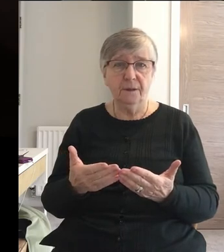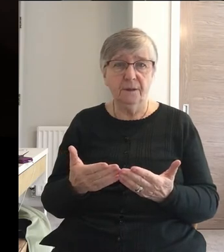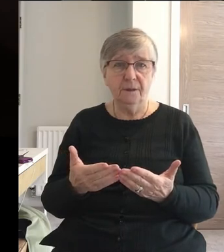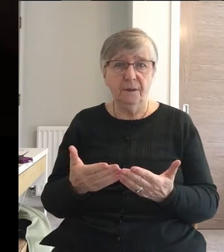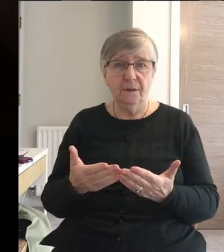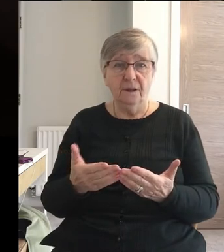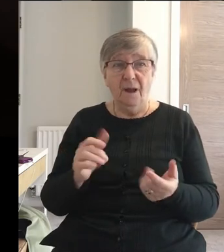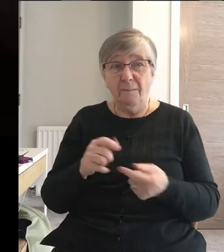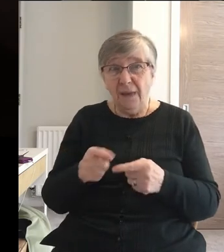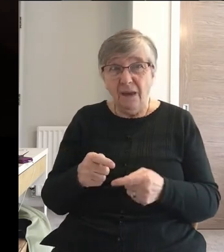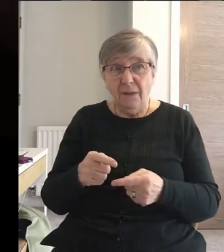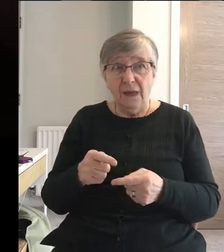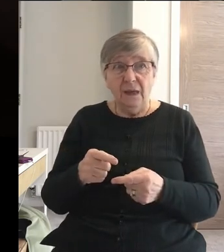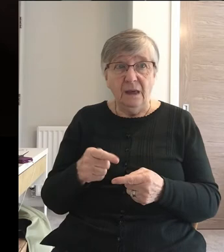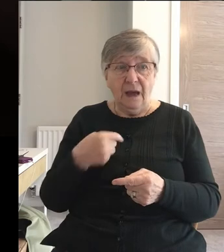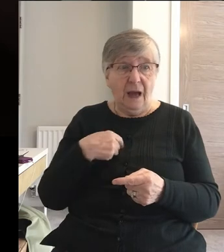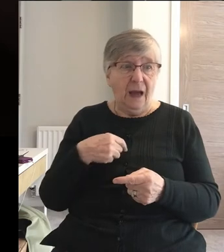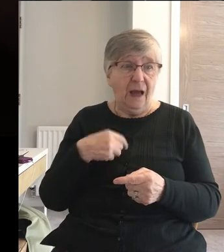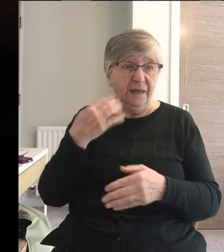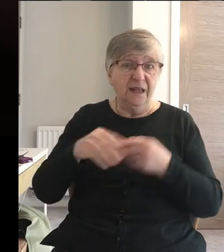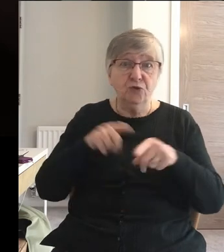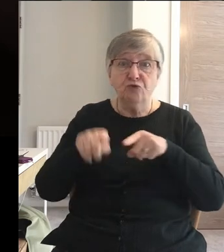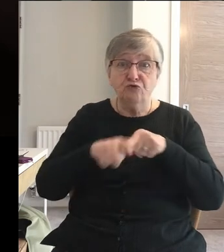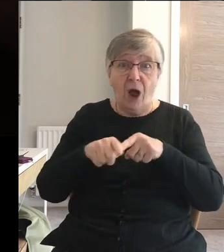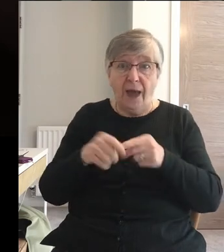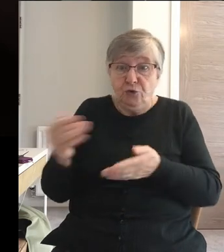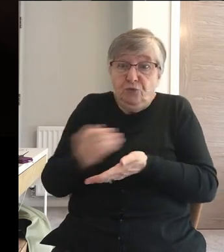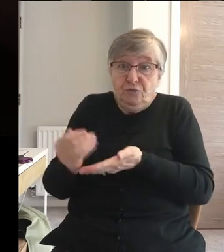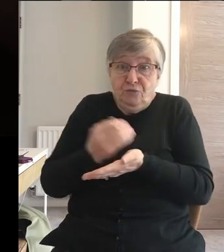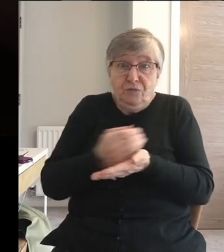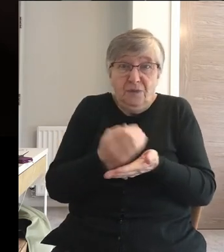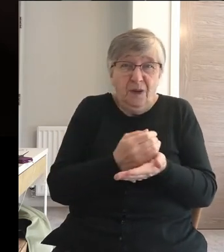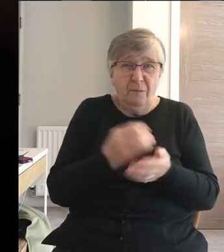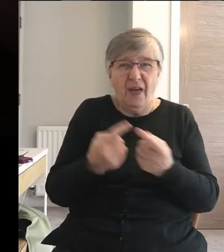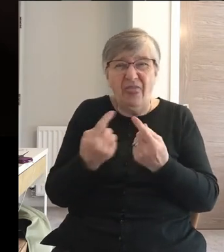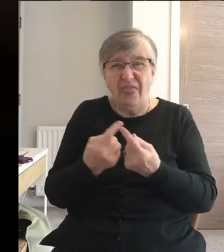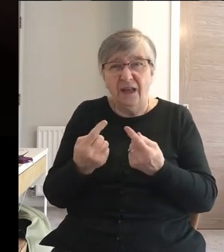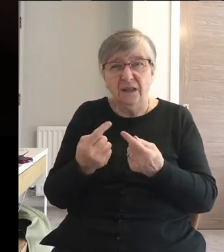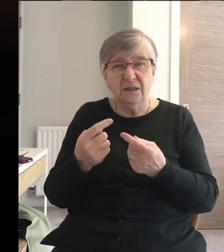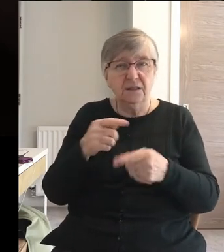And I didn't maybe set out to have that much, but, you know, things